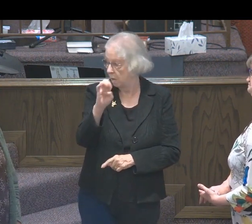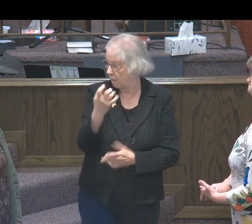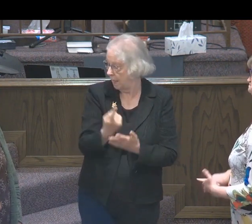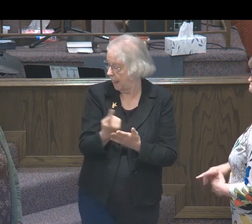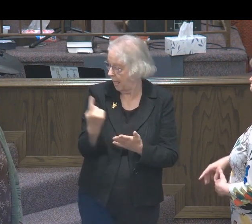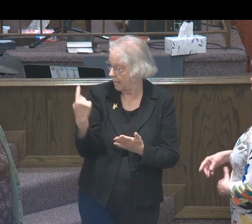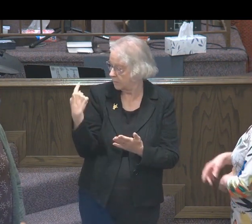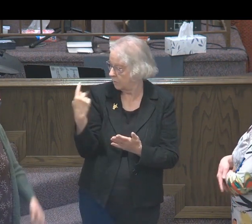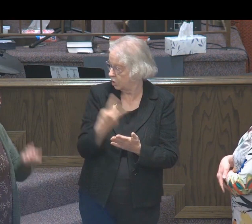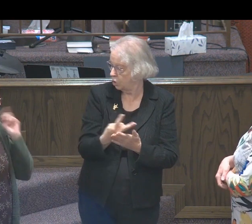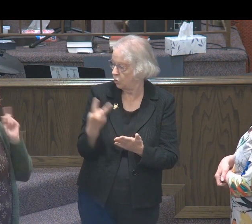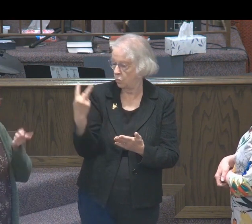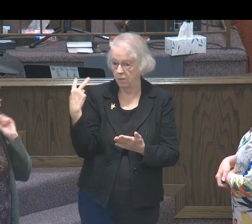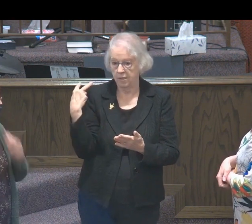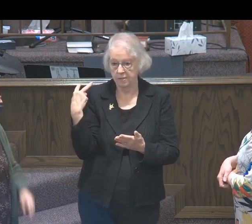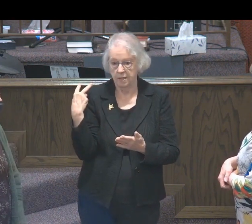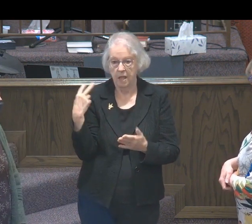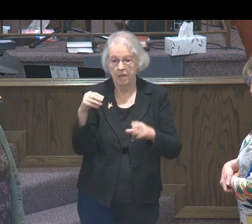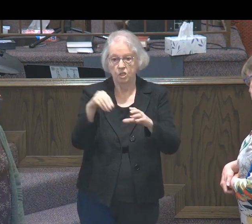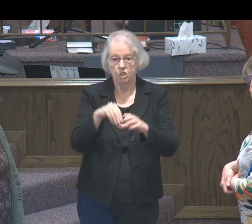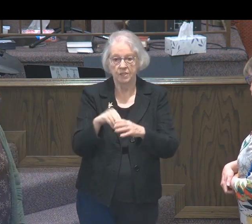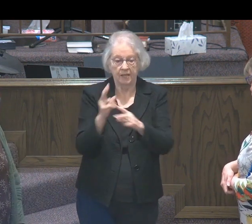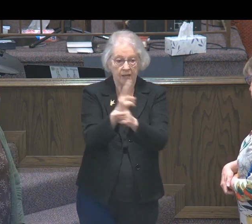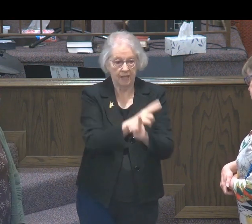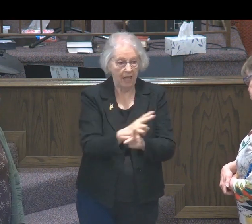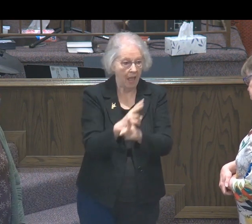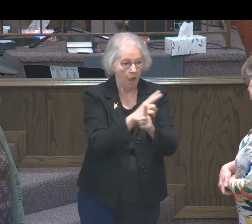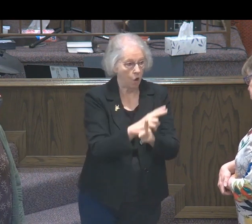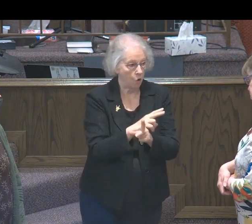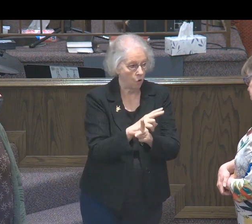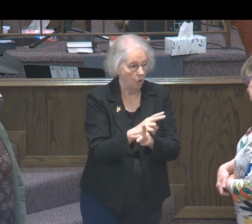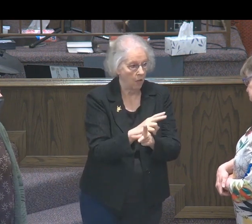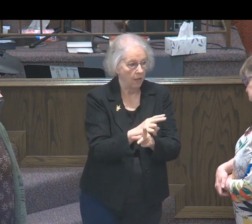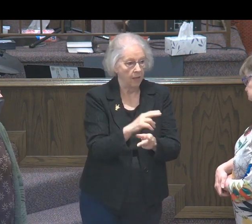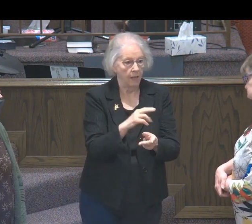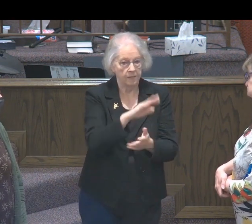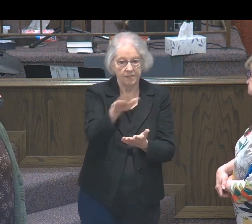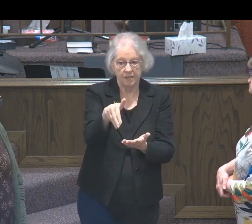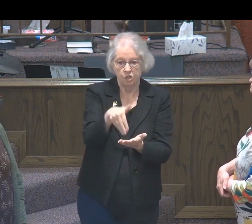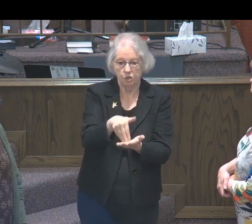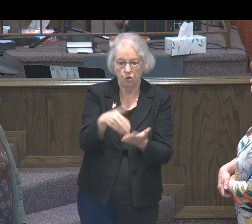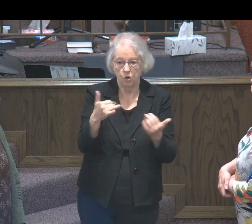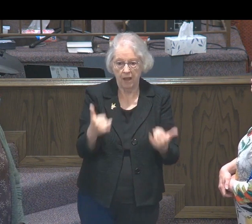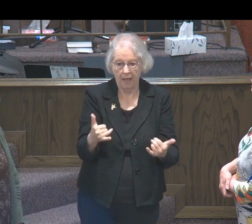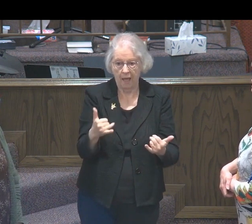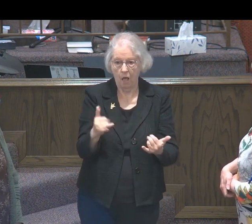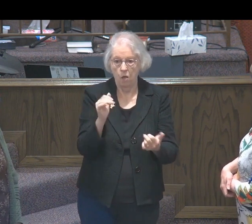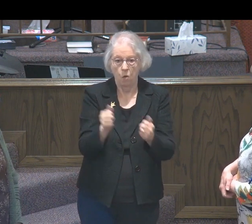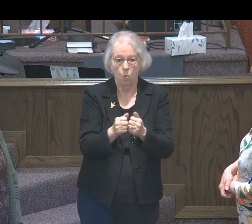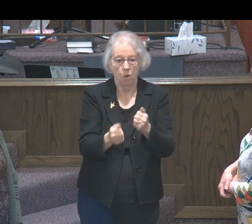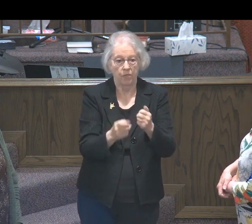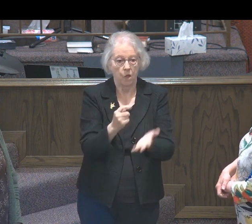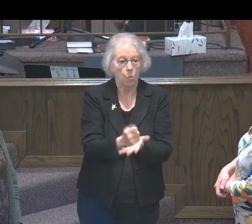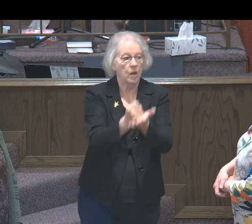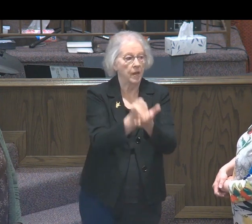All that we do as we gather together as a family is to be geared around